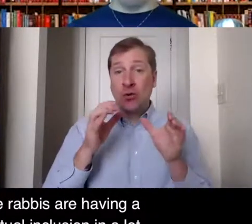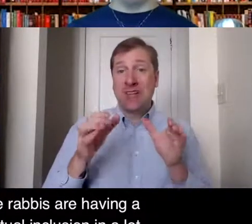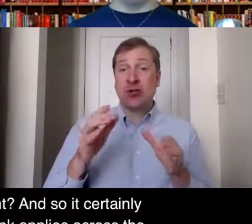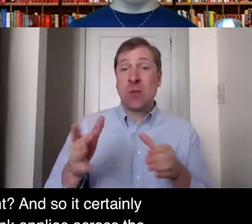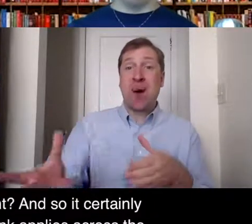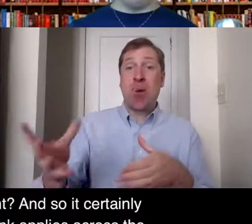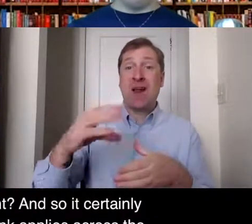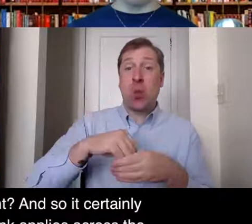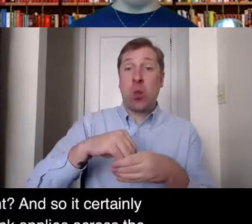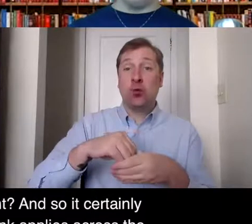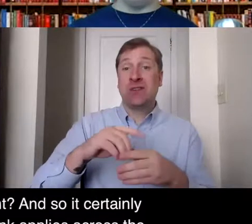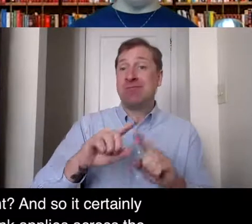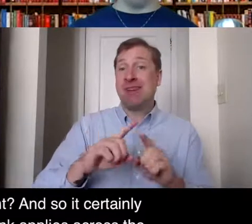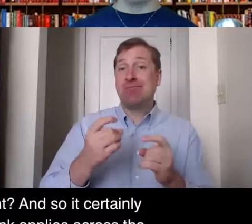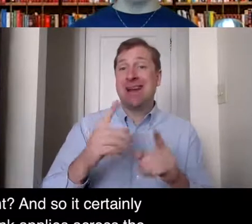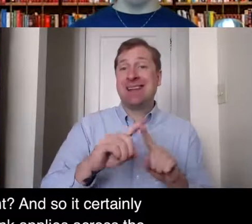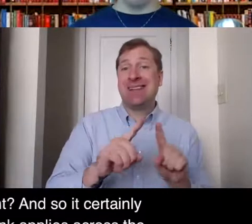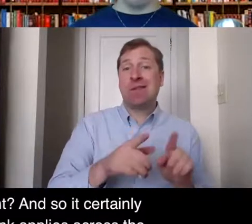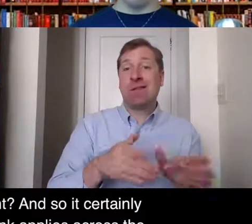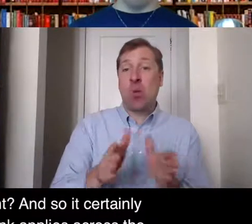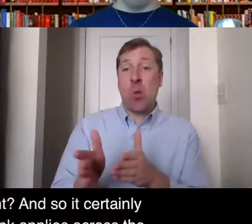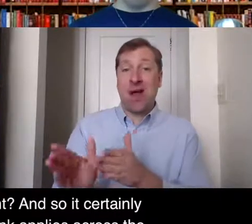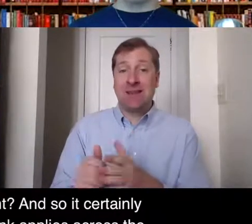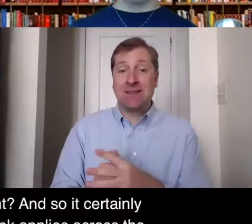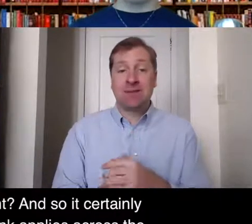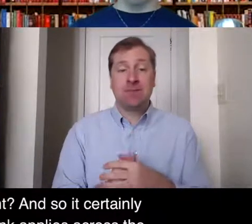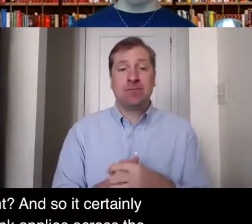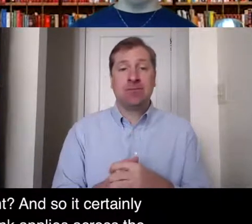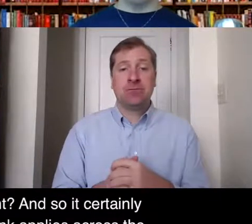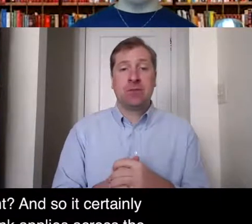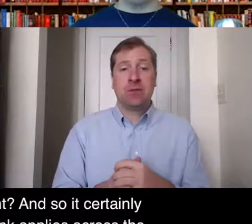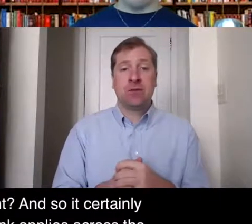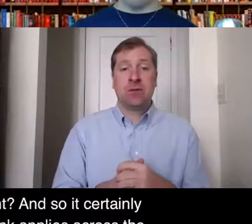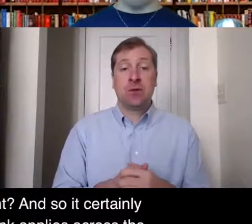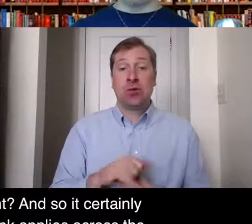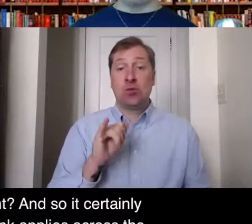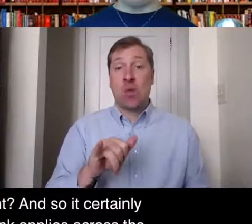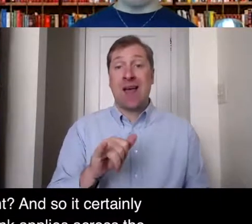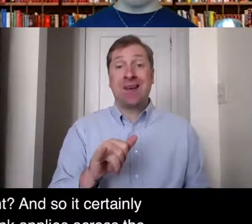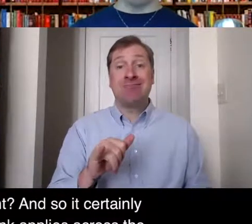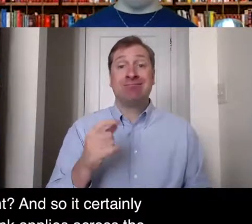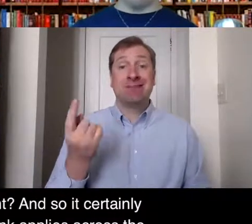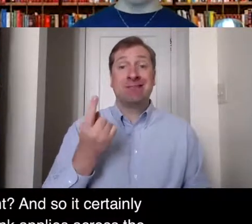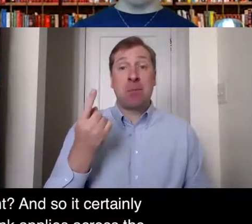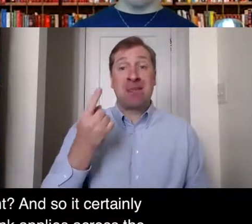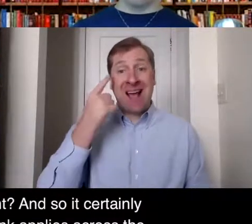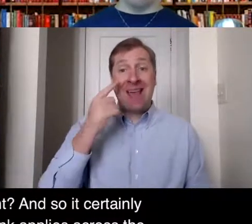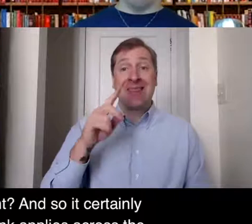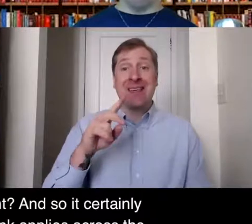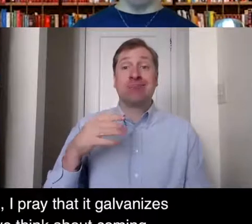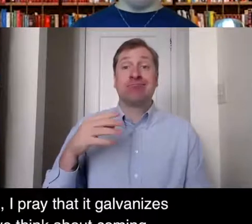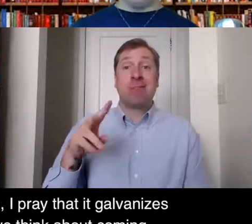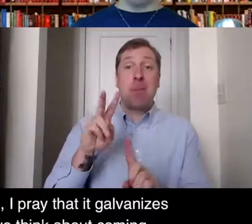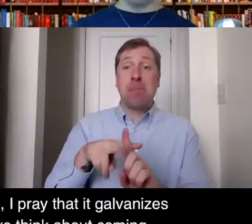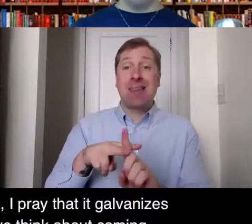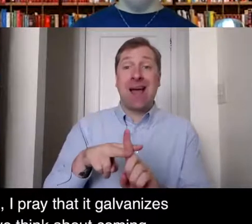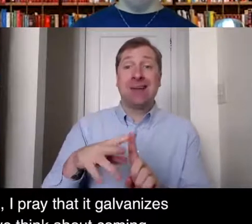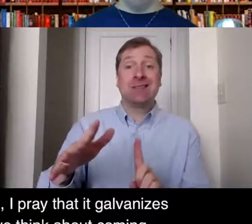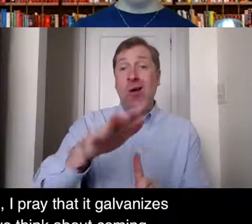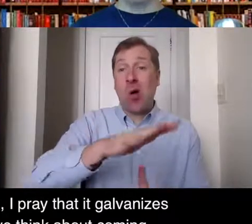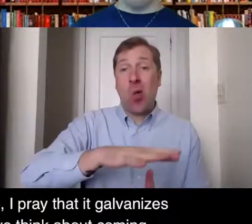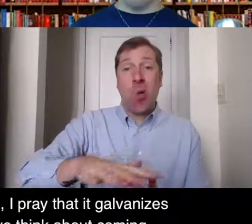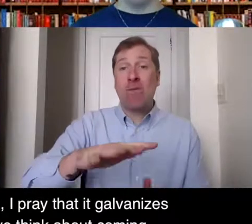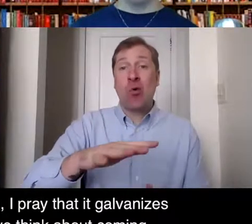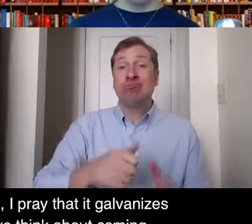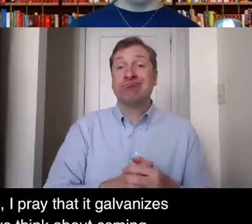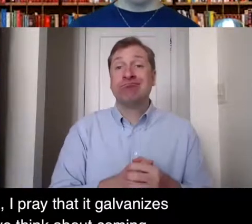in a lot of different ways, right? And so it certainly is something that I think applies across the board, and even